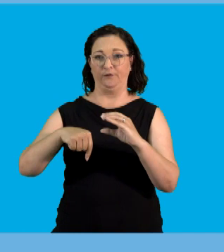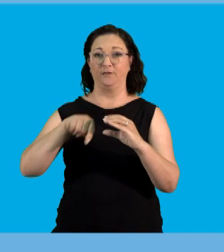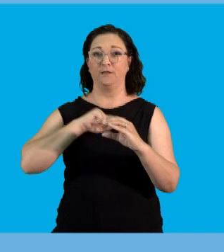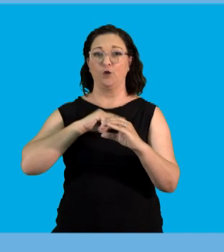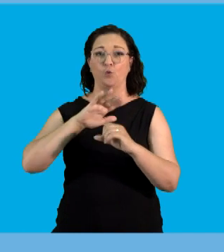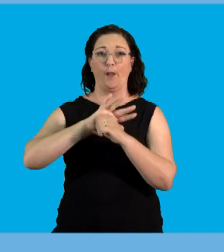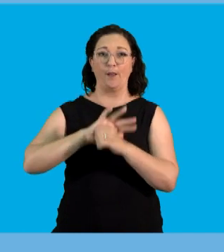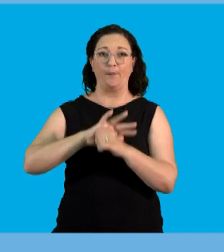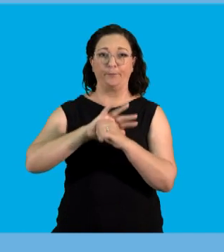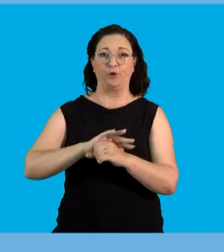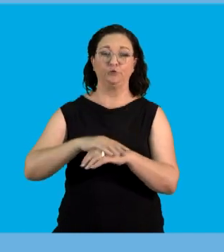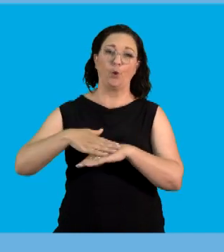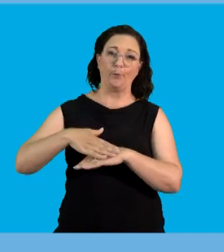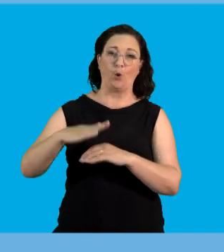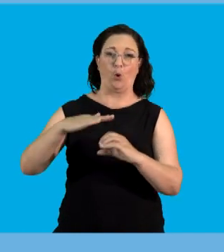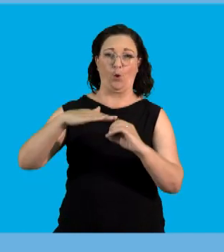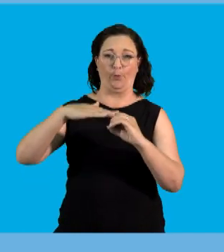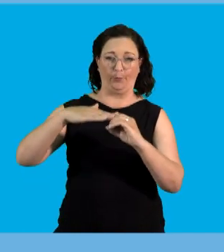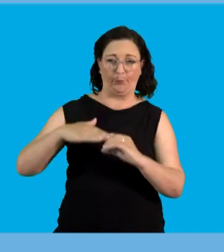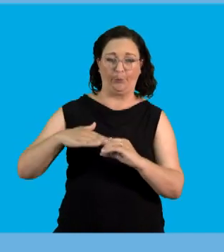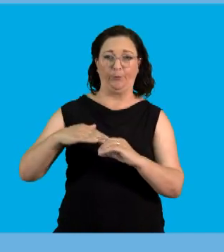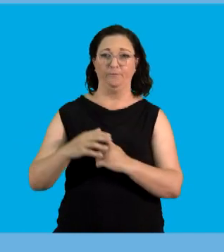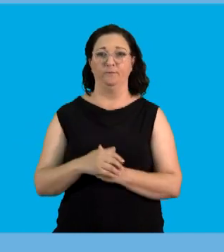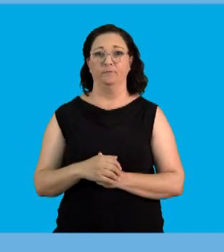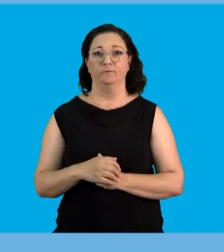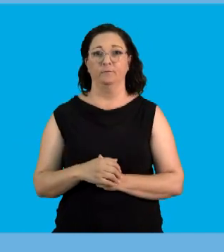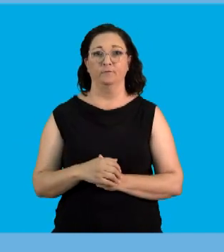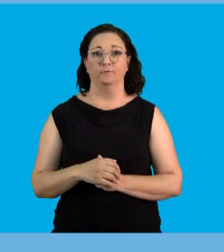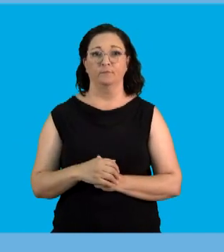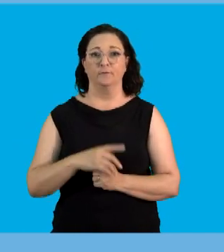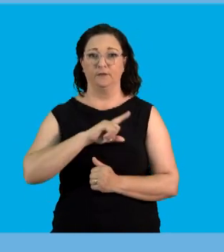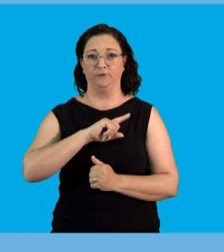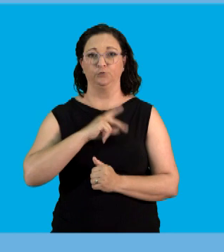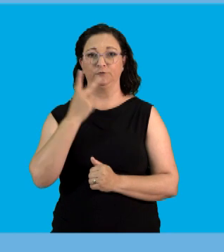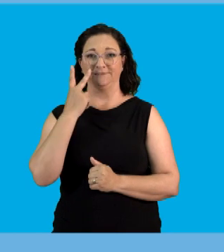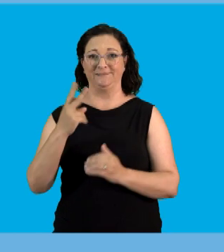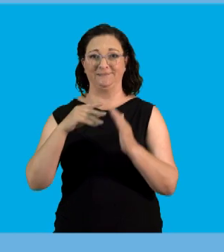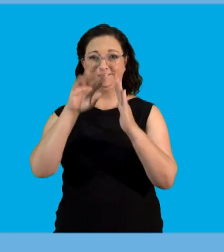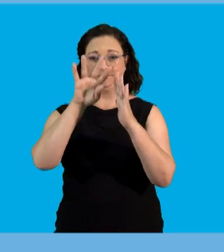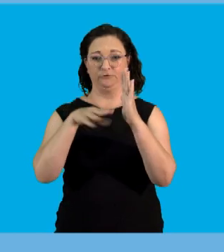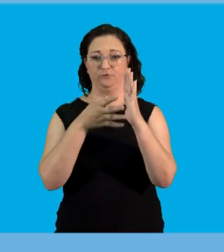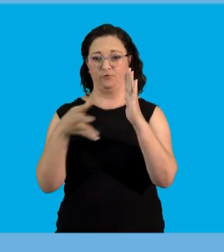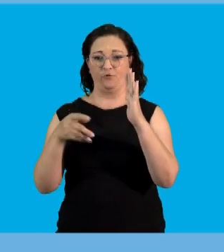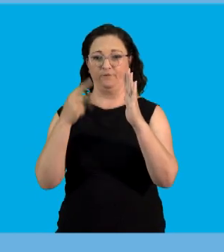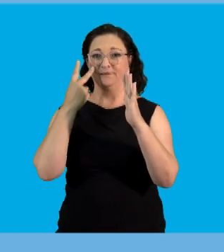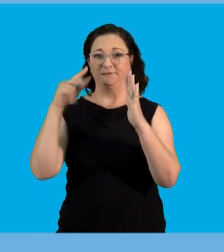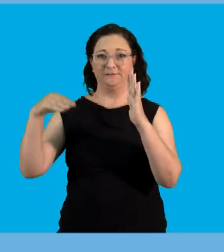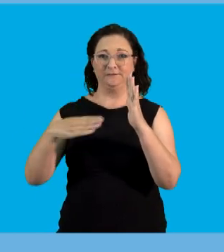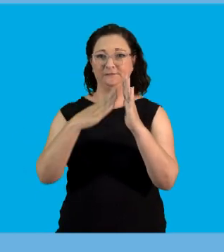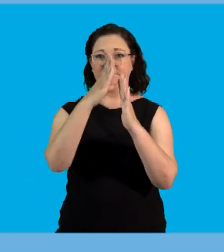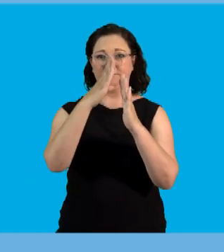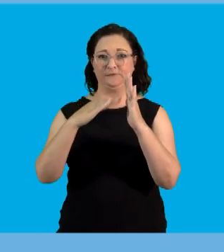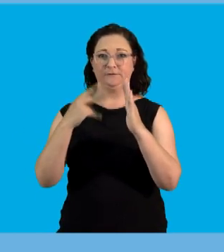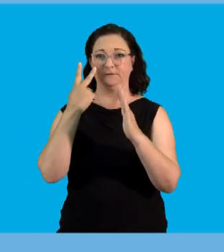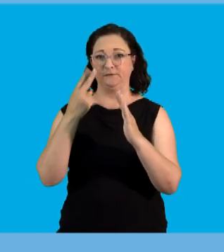the pressure needs to increase. So by looking at this graph that we have here on the side, it tells us exactly that when now